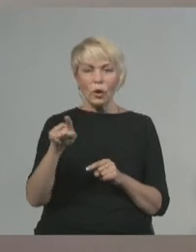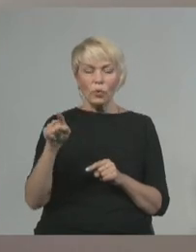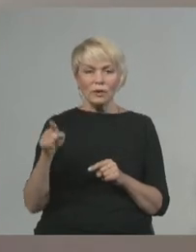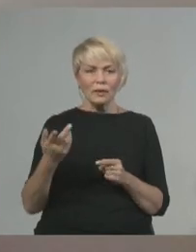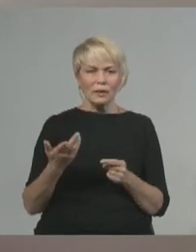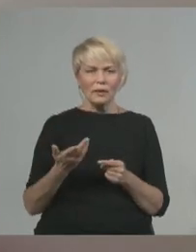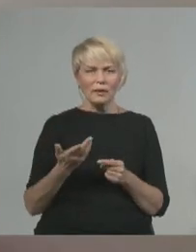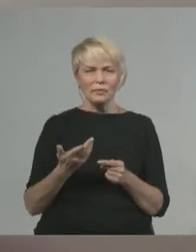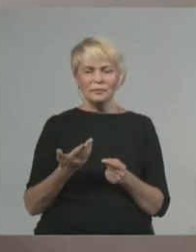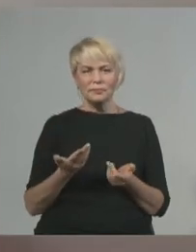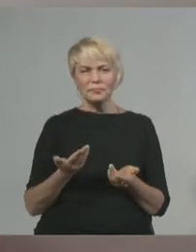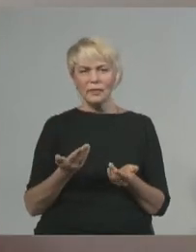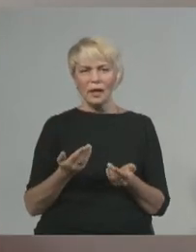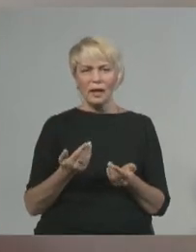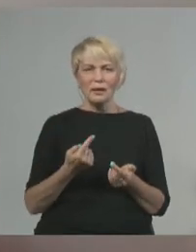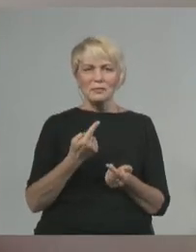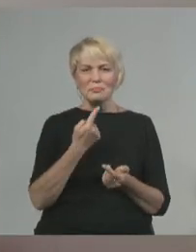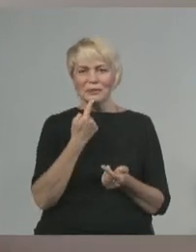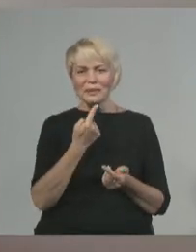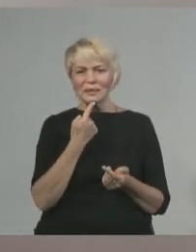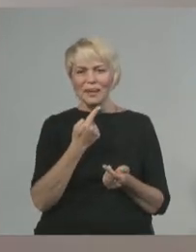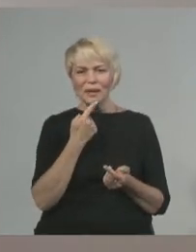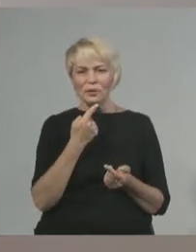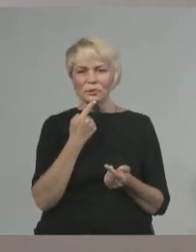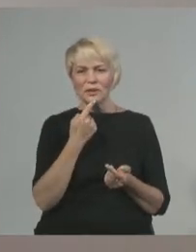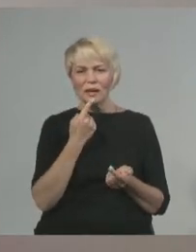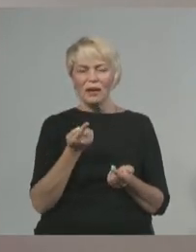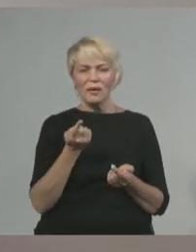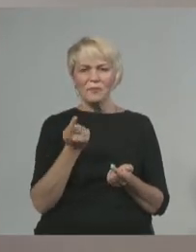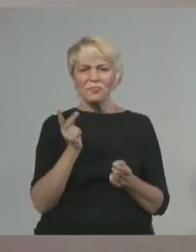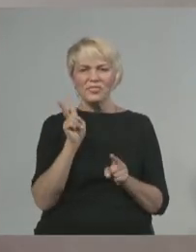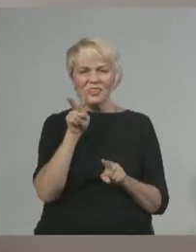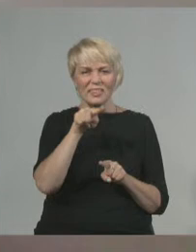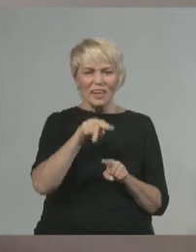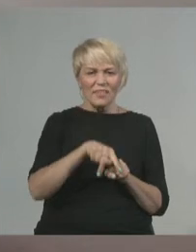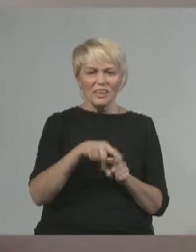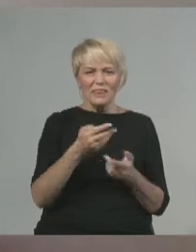many are trying to label us